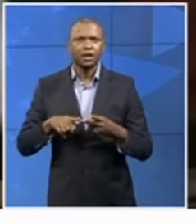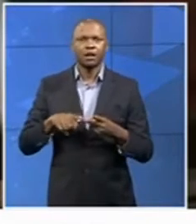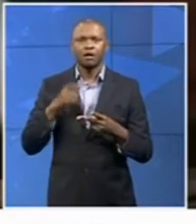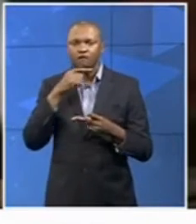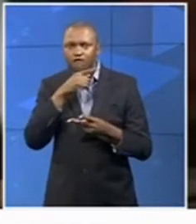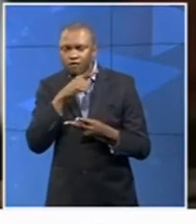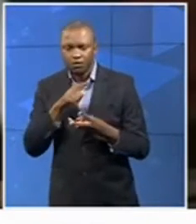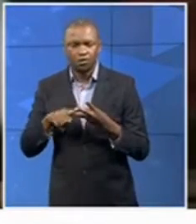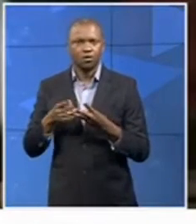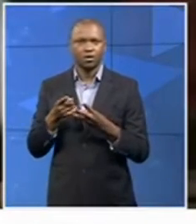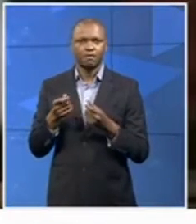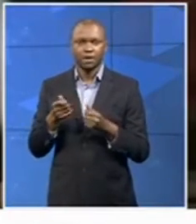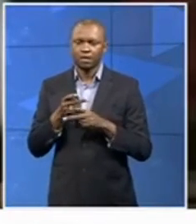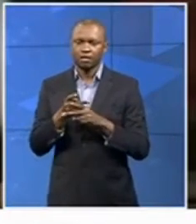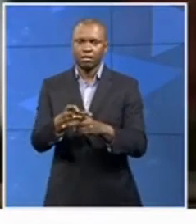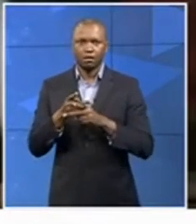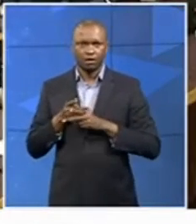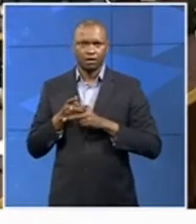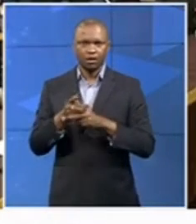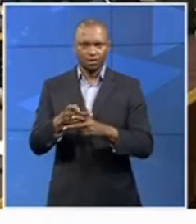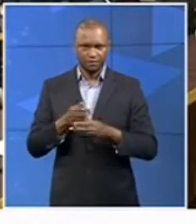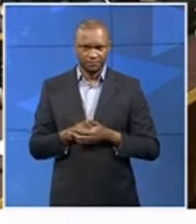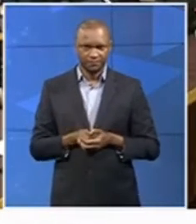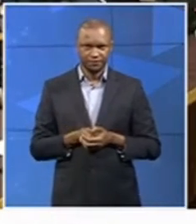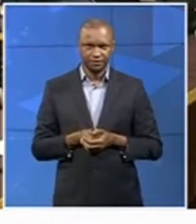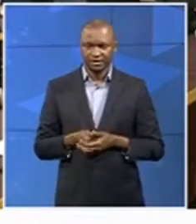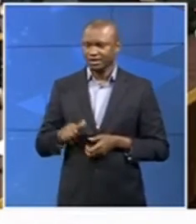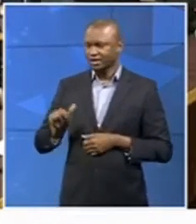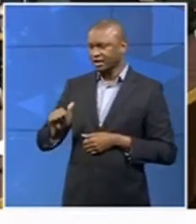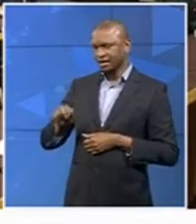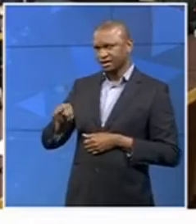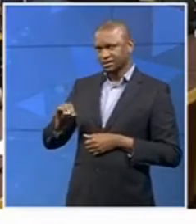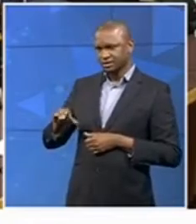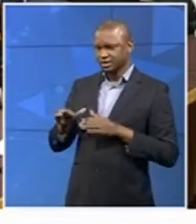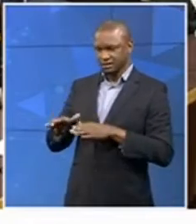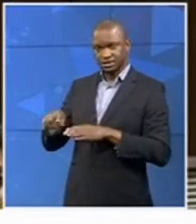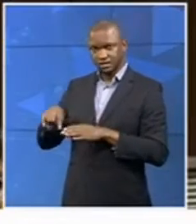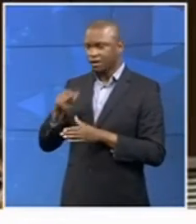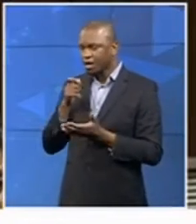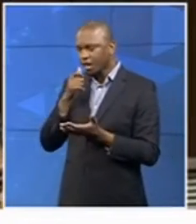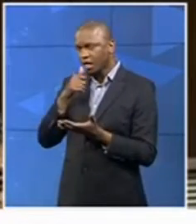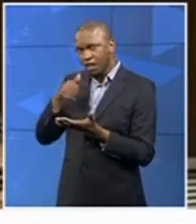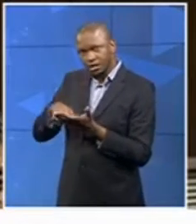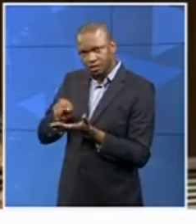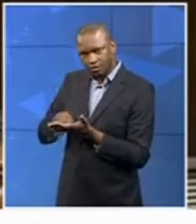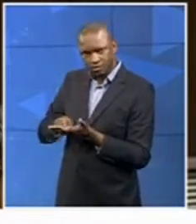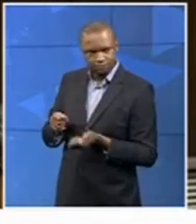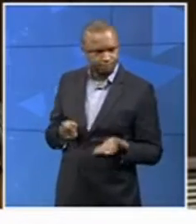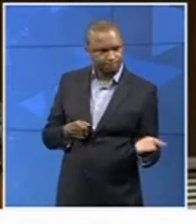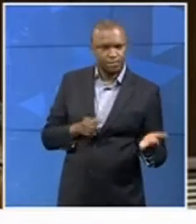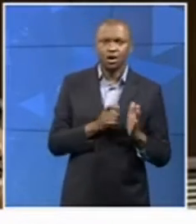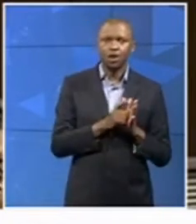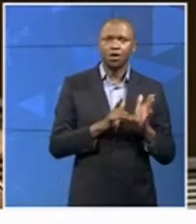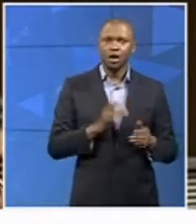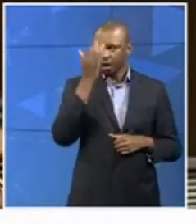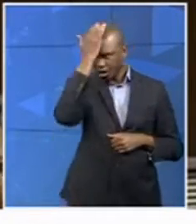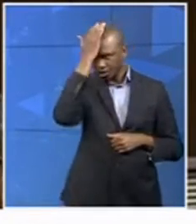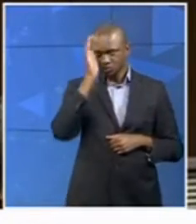emthethweni. I-ANC ibese nayo ibhalela abameli bazuma lapho ithe khona titatimende talenhlangano tanga 1996